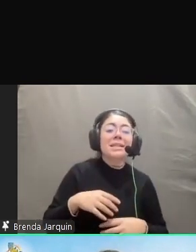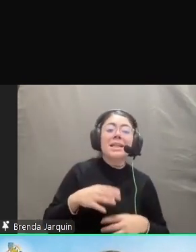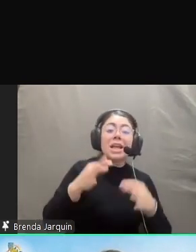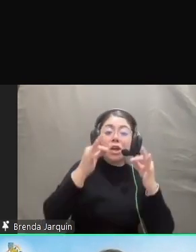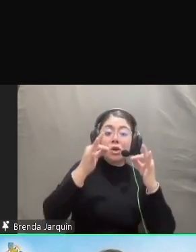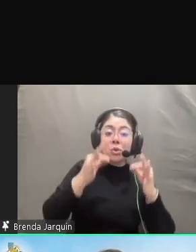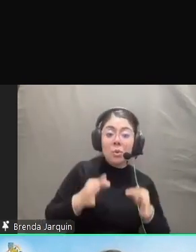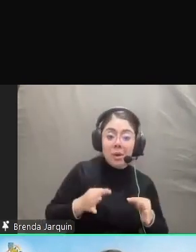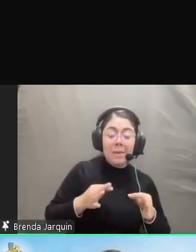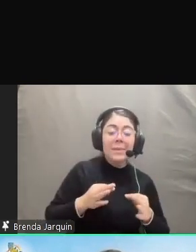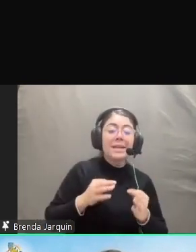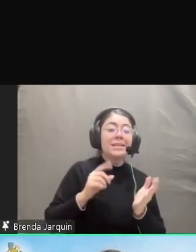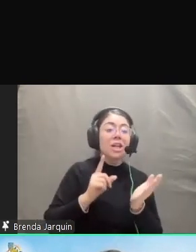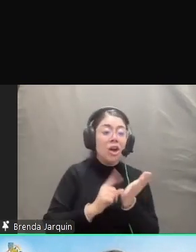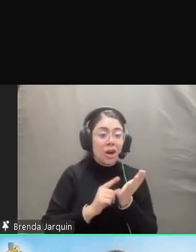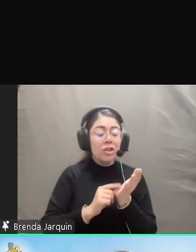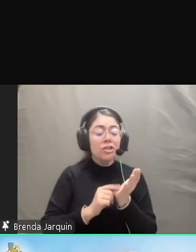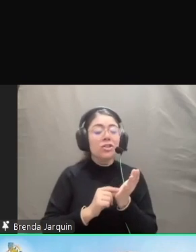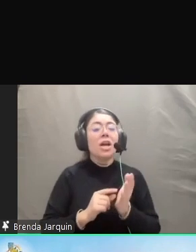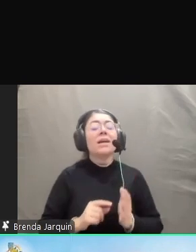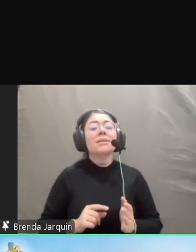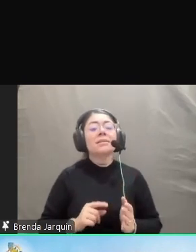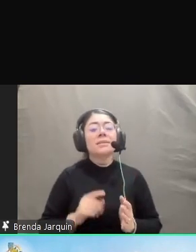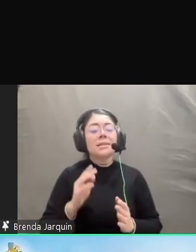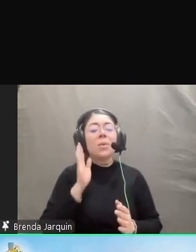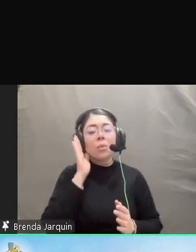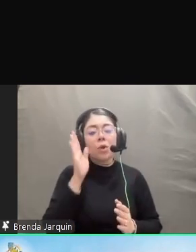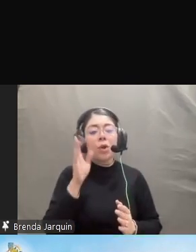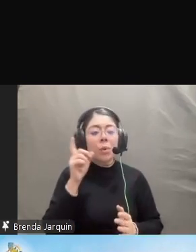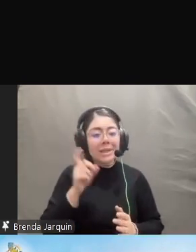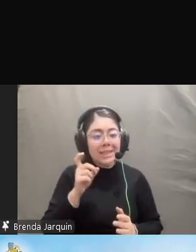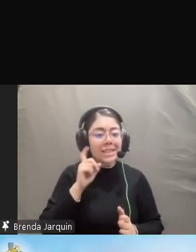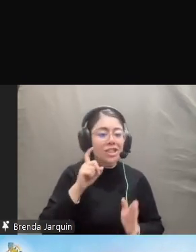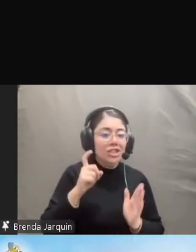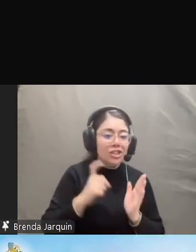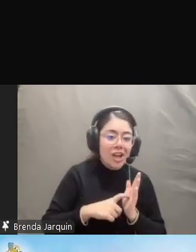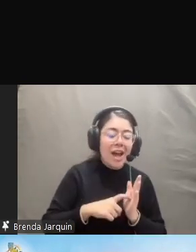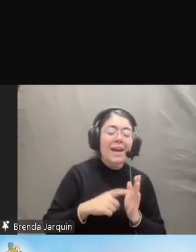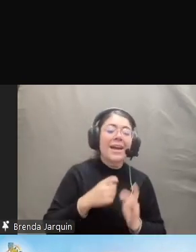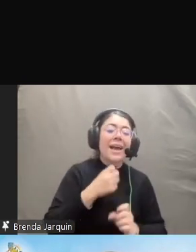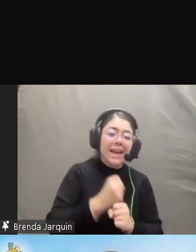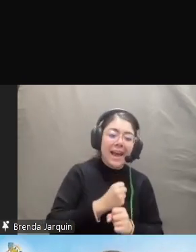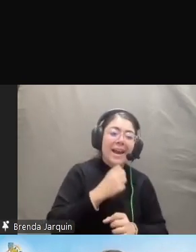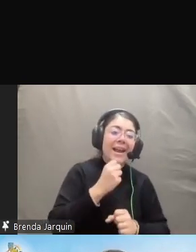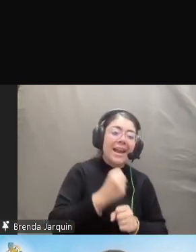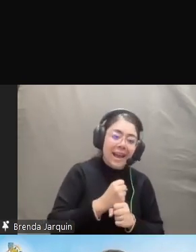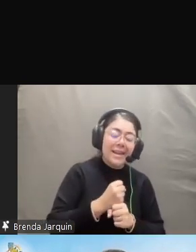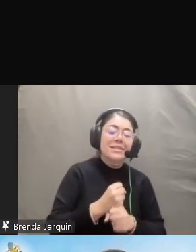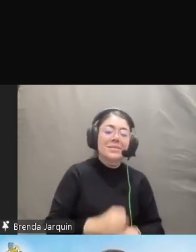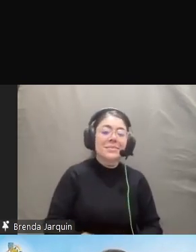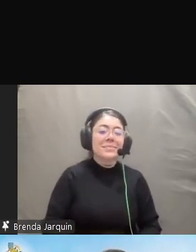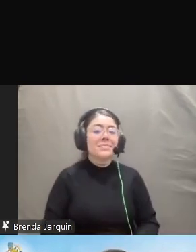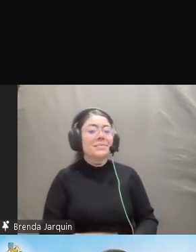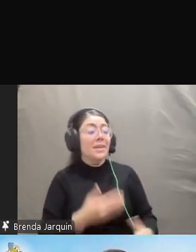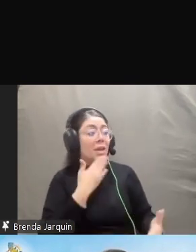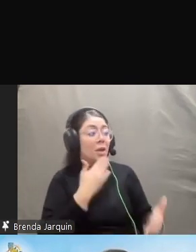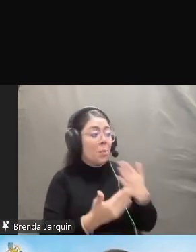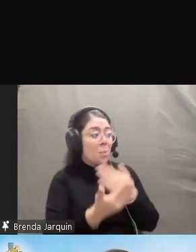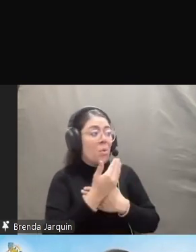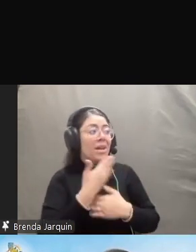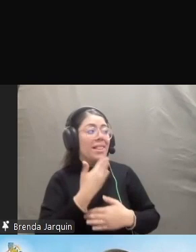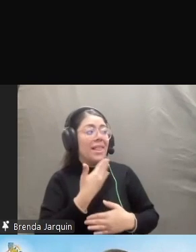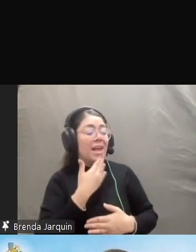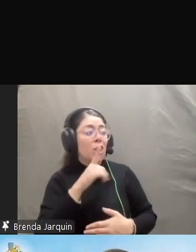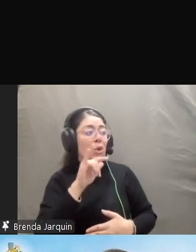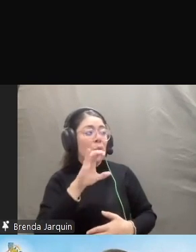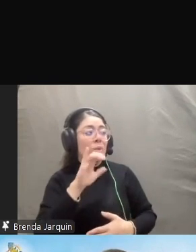to have in place and review annually. Go ahead, Heather. Sure. Thank you, Lucia. As we're going